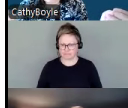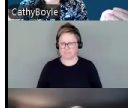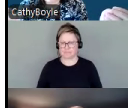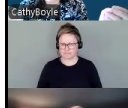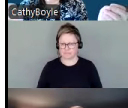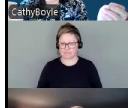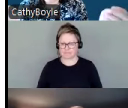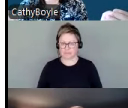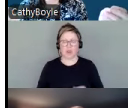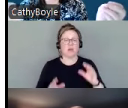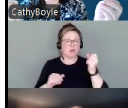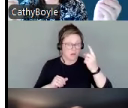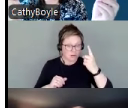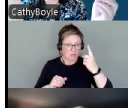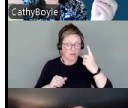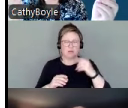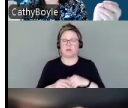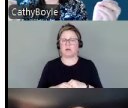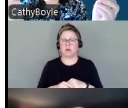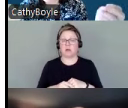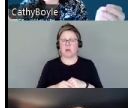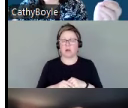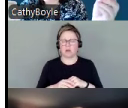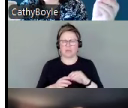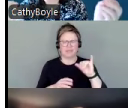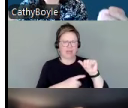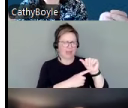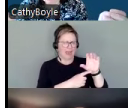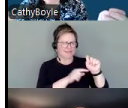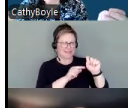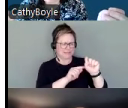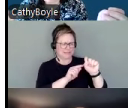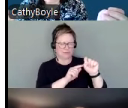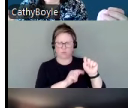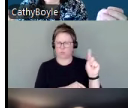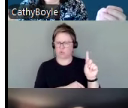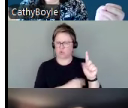But what matters is where the assets are.